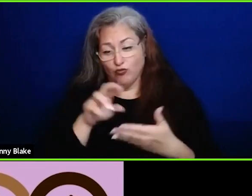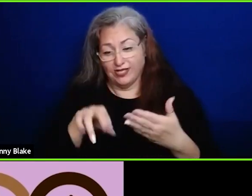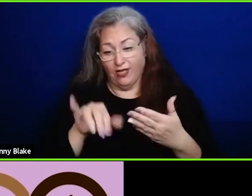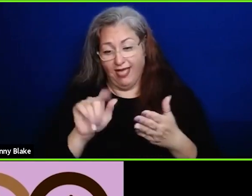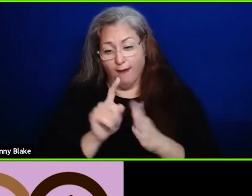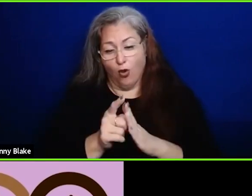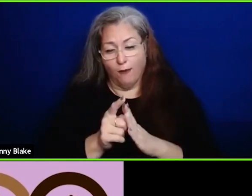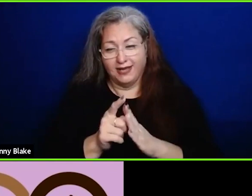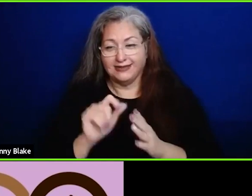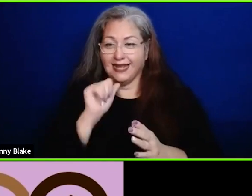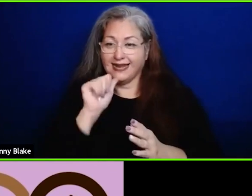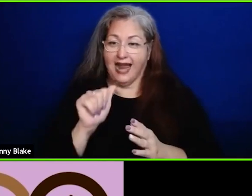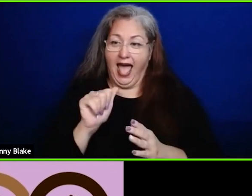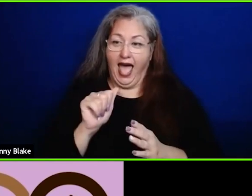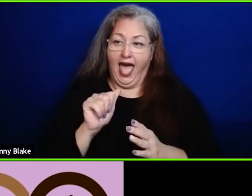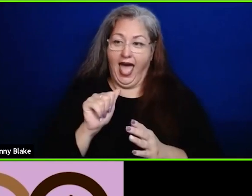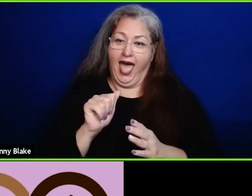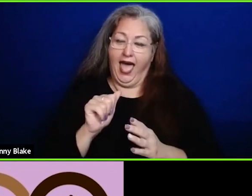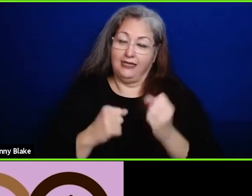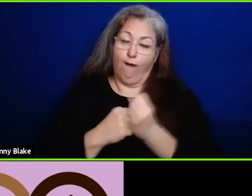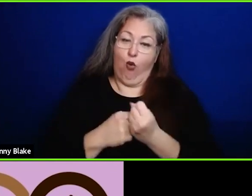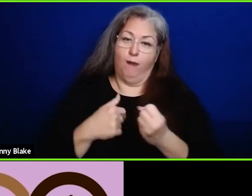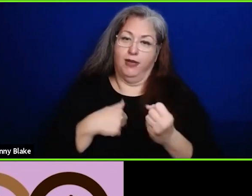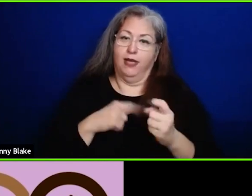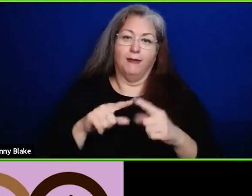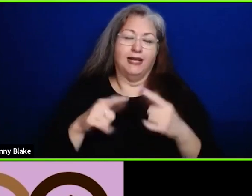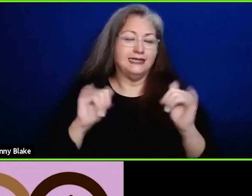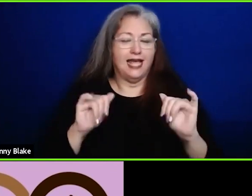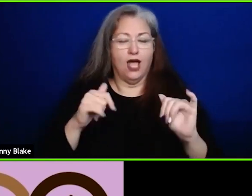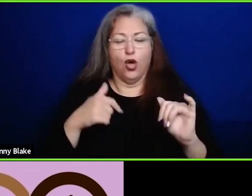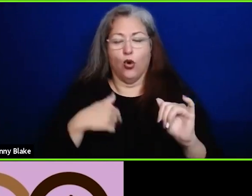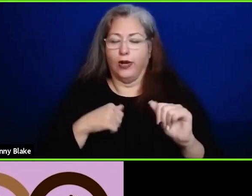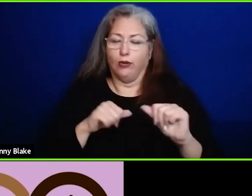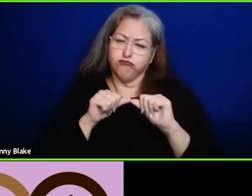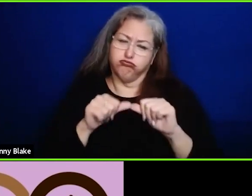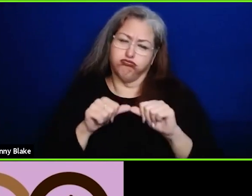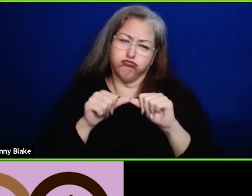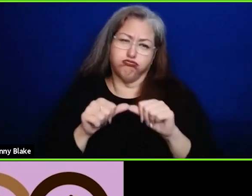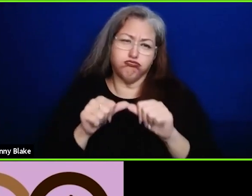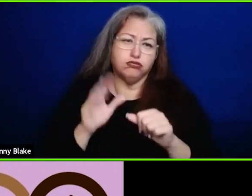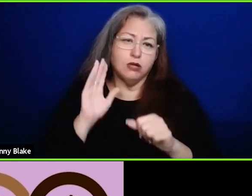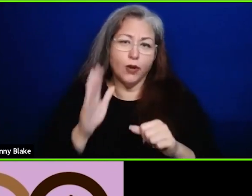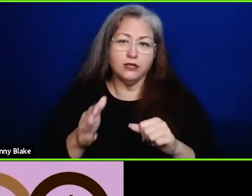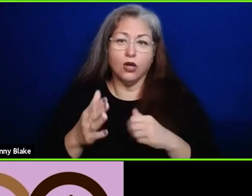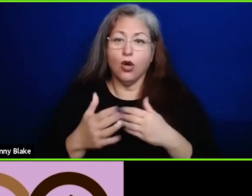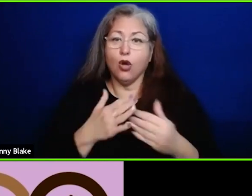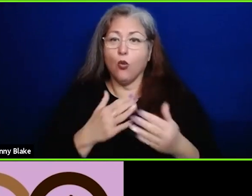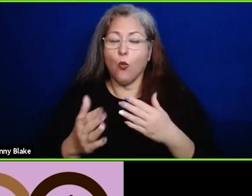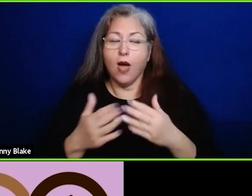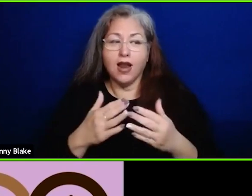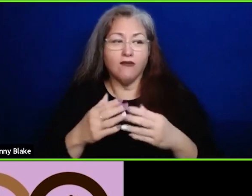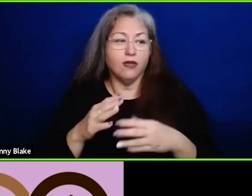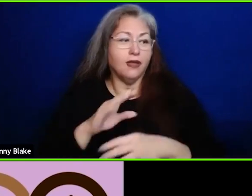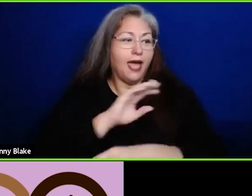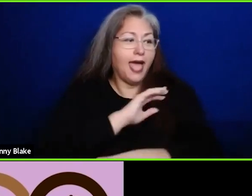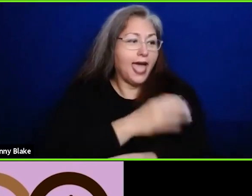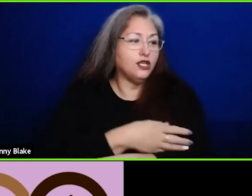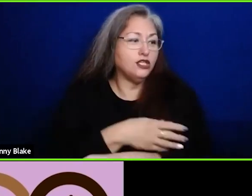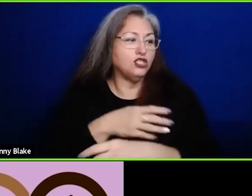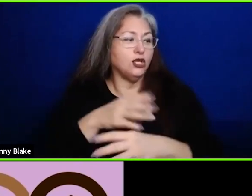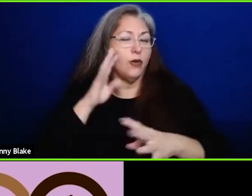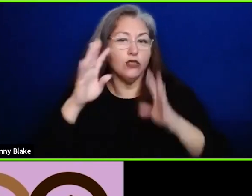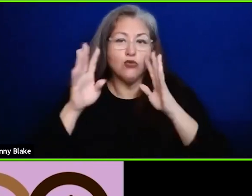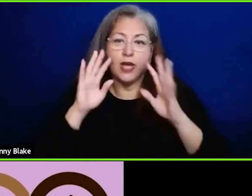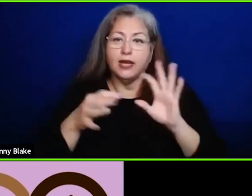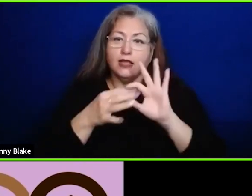is not in your favor, we're in it for the long haul. So all the created energy, the relationships that were